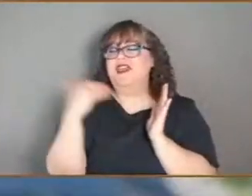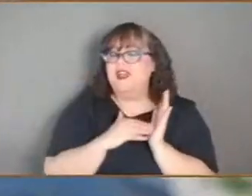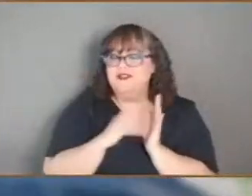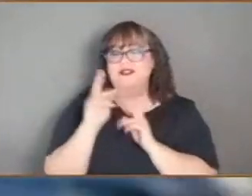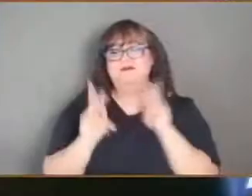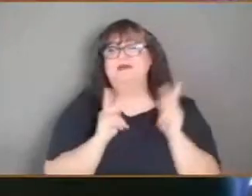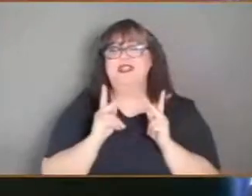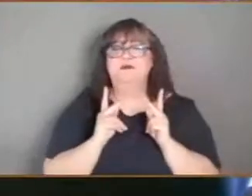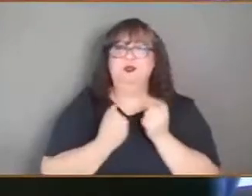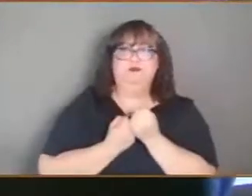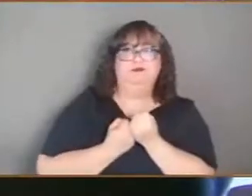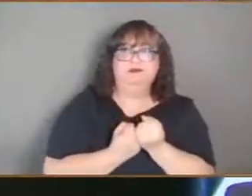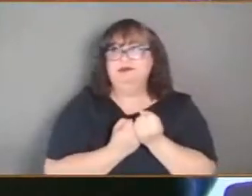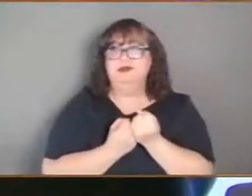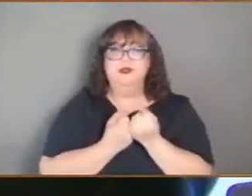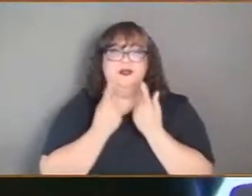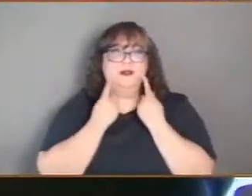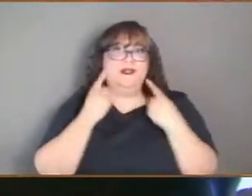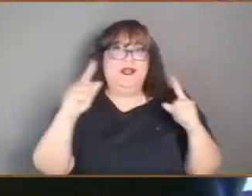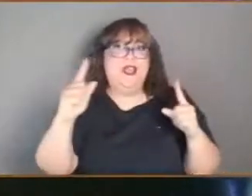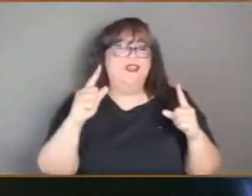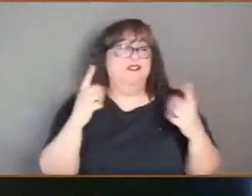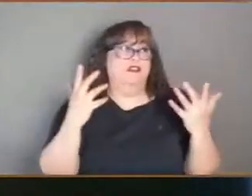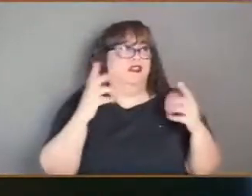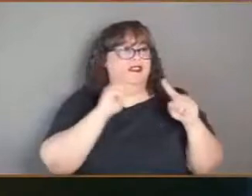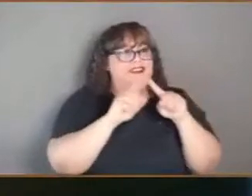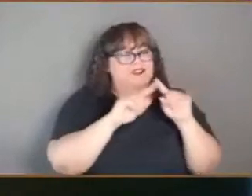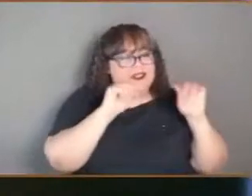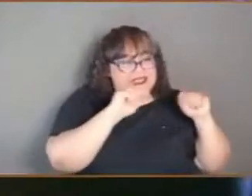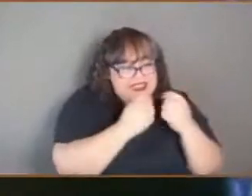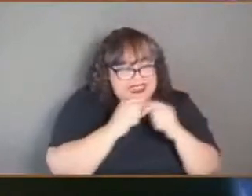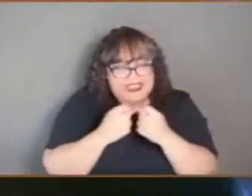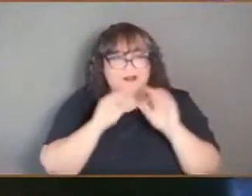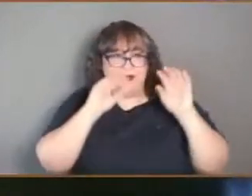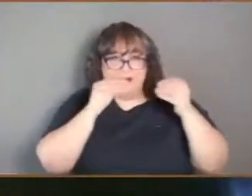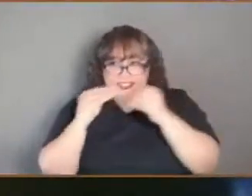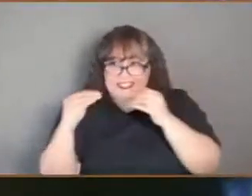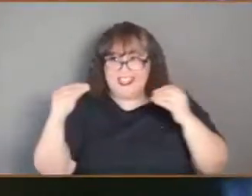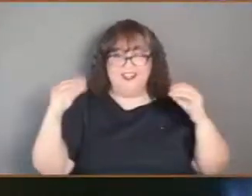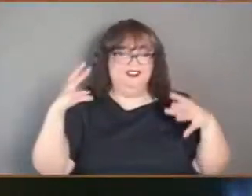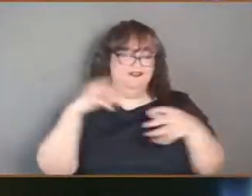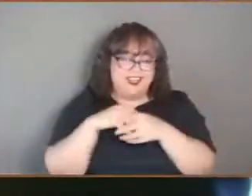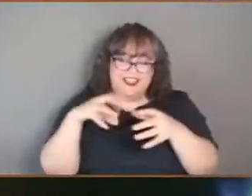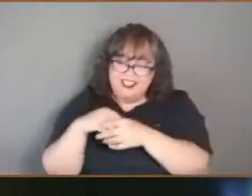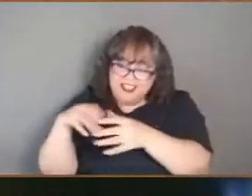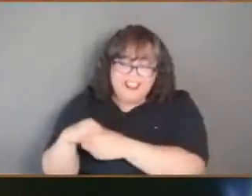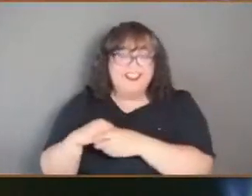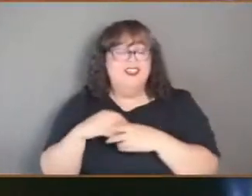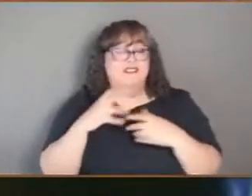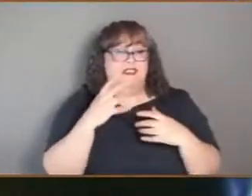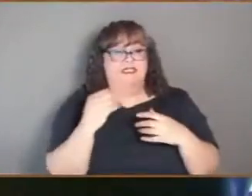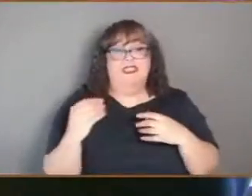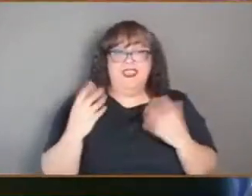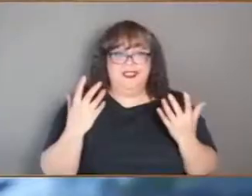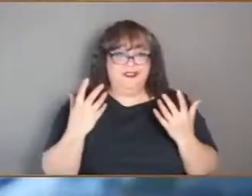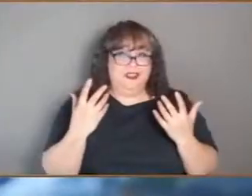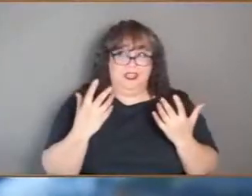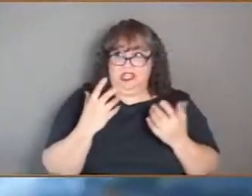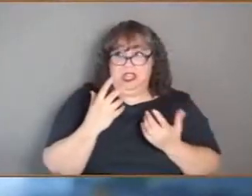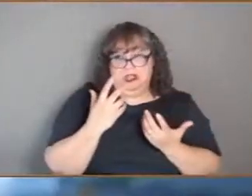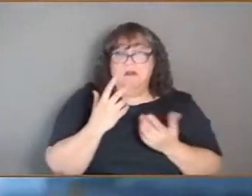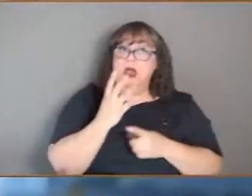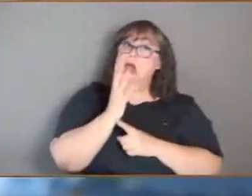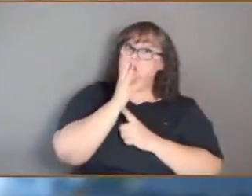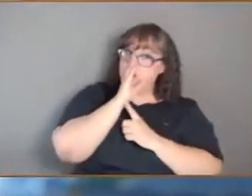are today, from all the different teams, all the different organizations. And on top of that, it's something that beyond those that directly contributed, it's